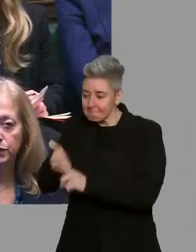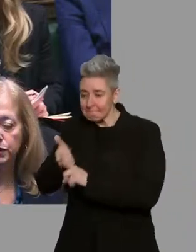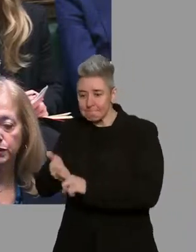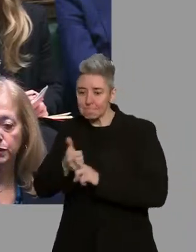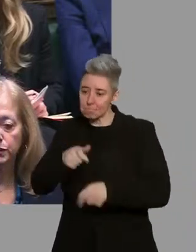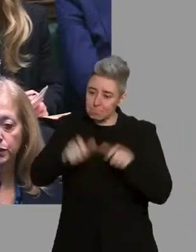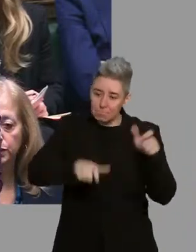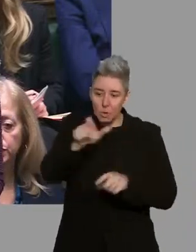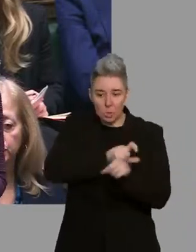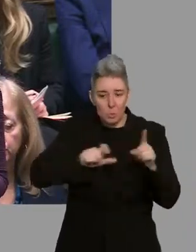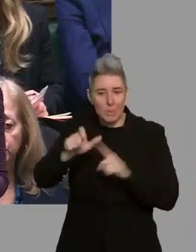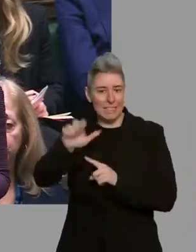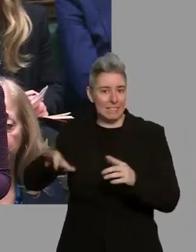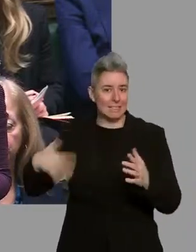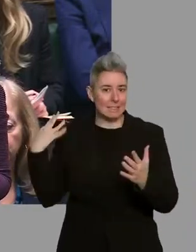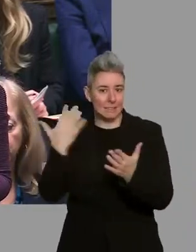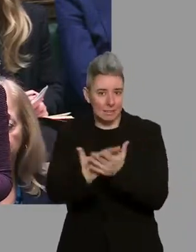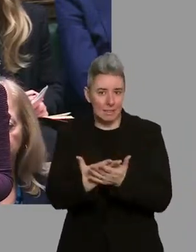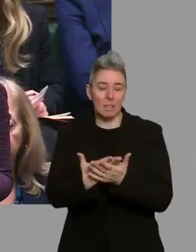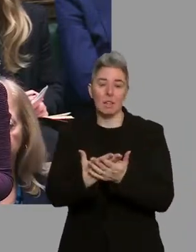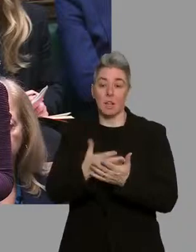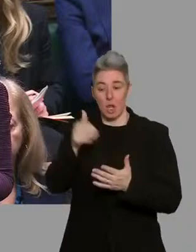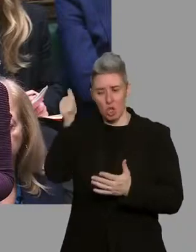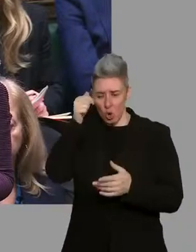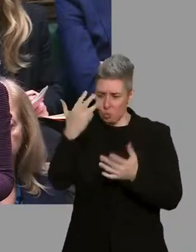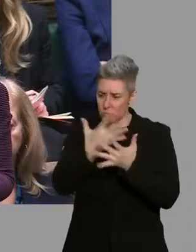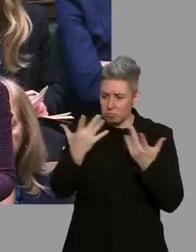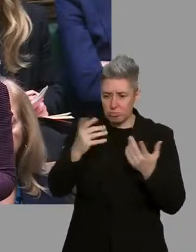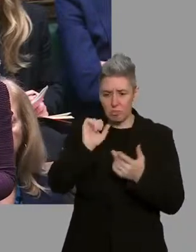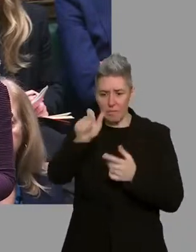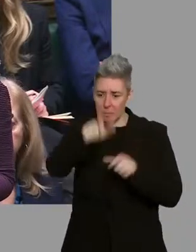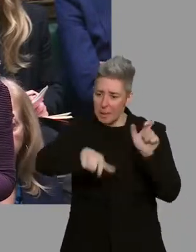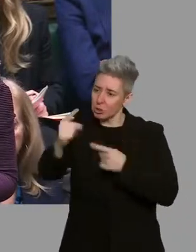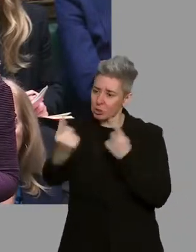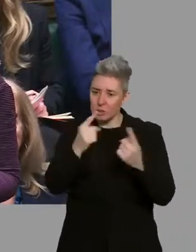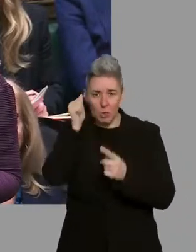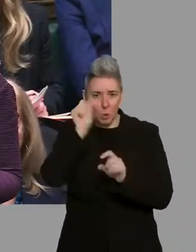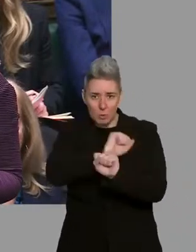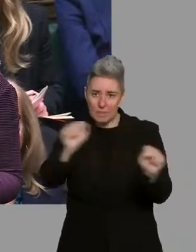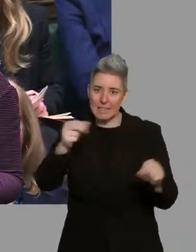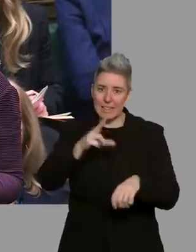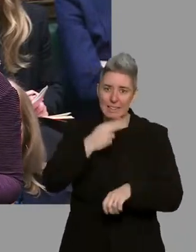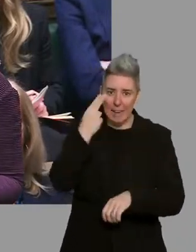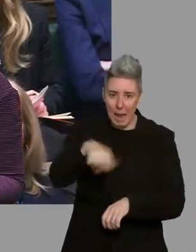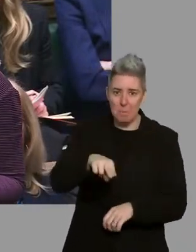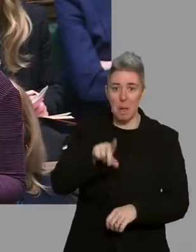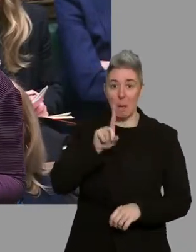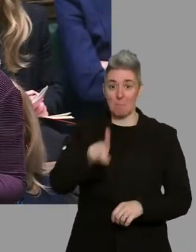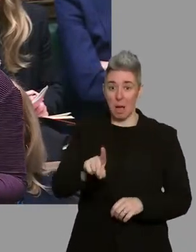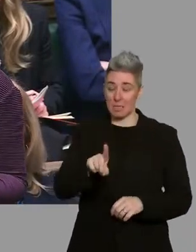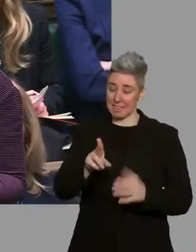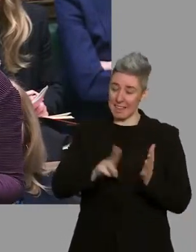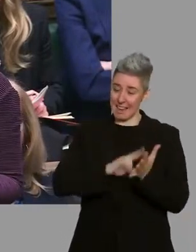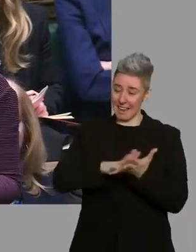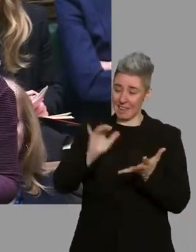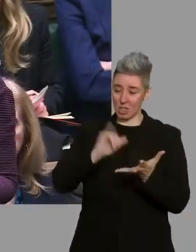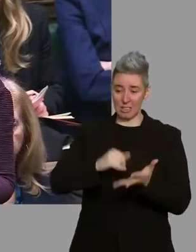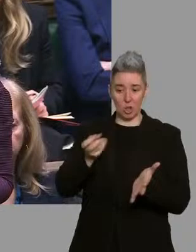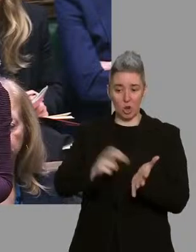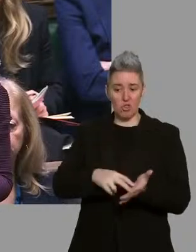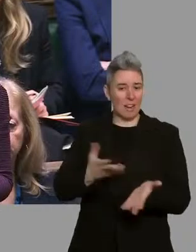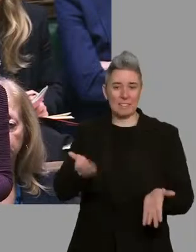no longer covers the cost of the drugs he has to dispense. For example, he's sometimes been forced to pay over